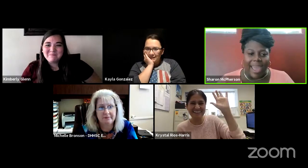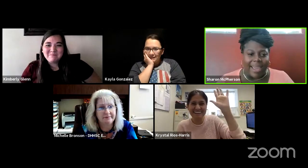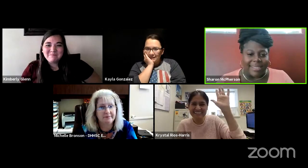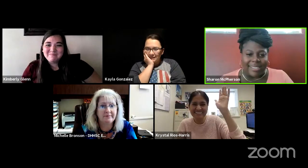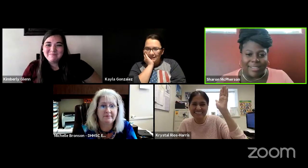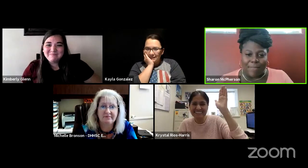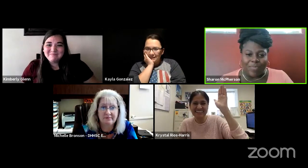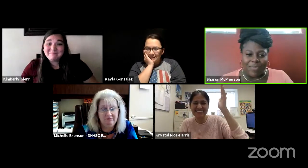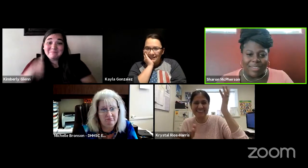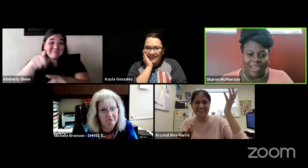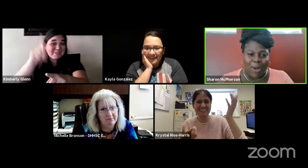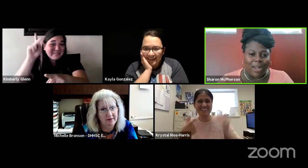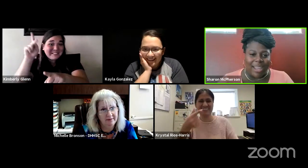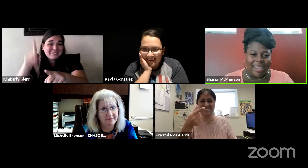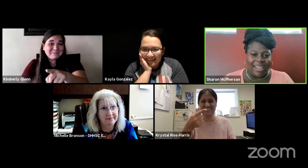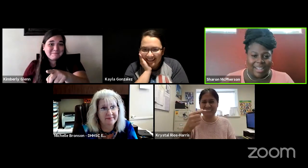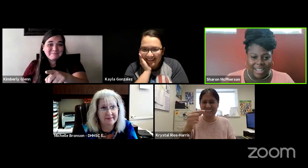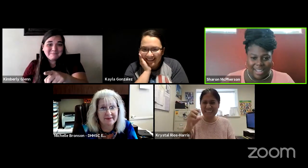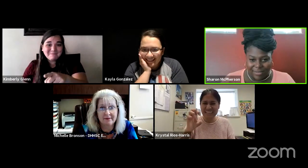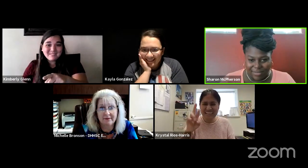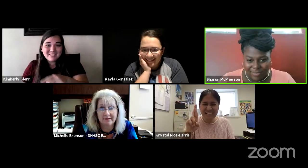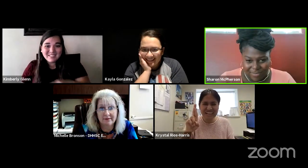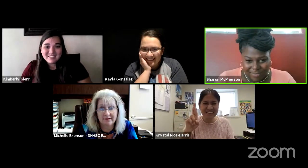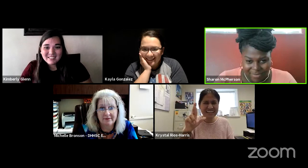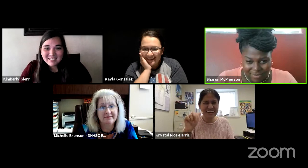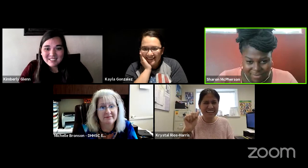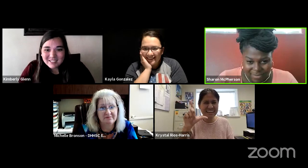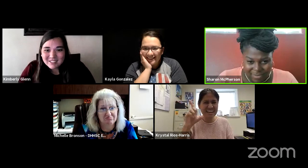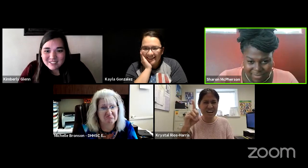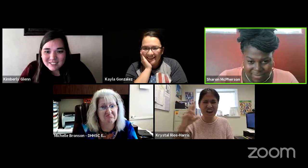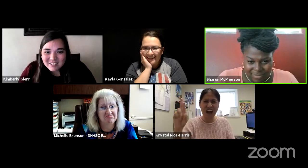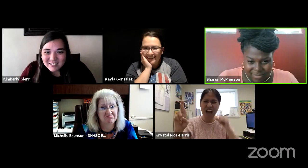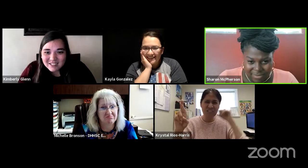and take a guess. Okay.